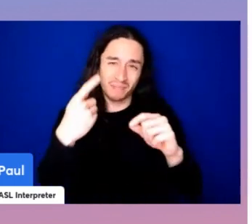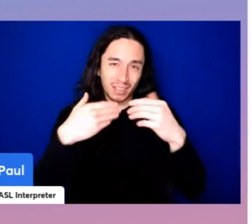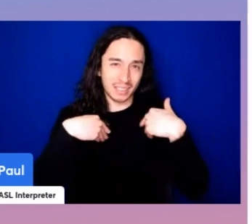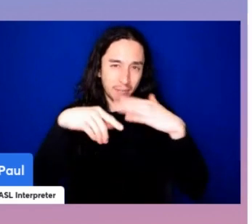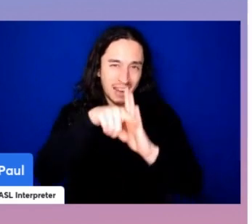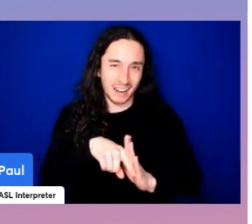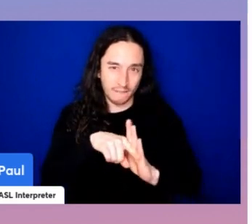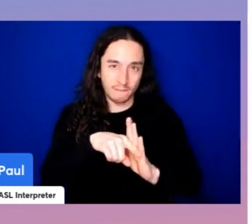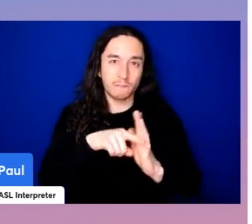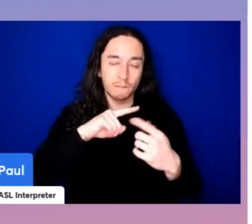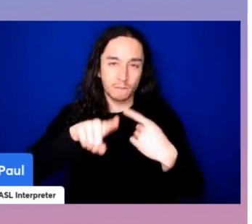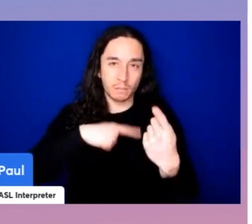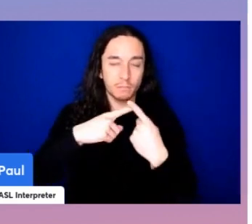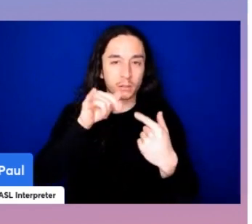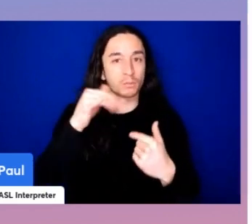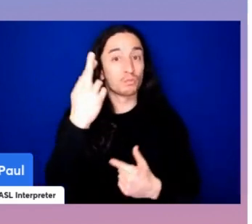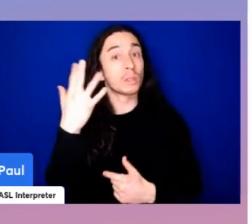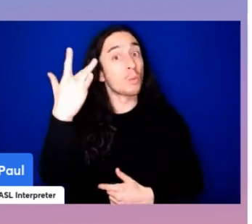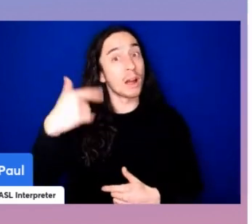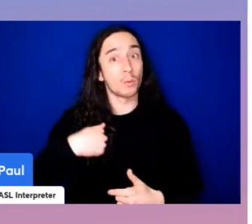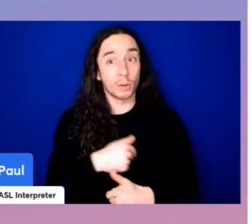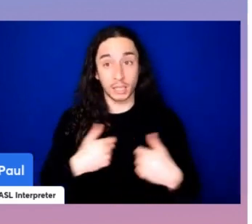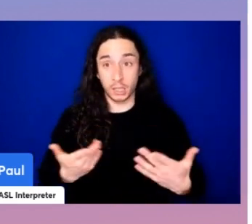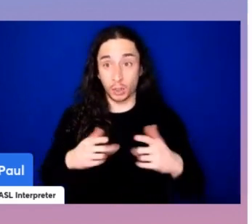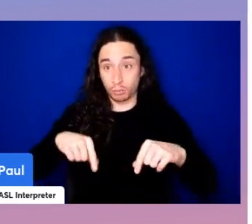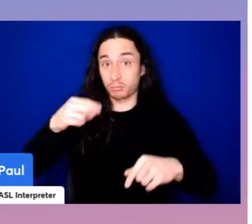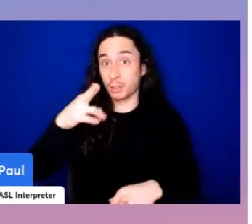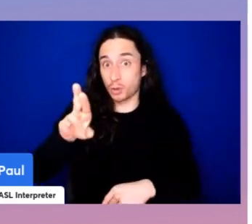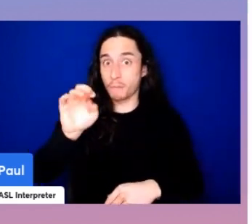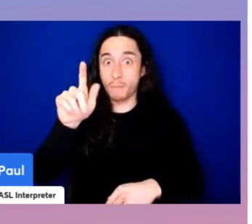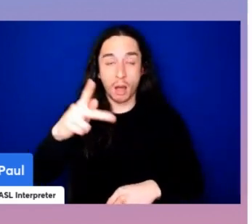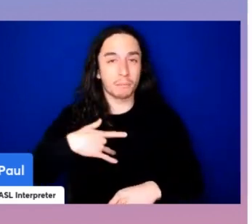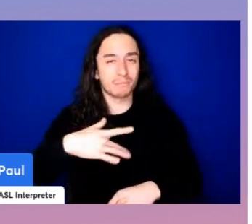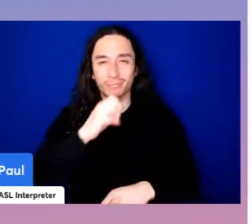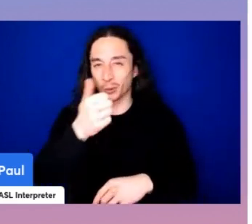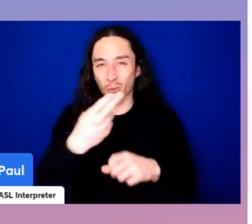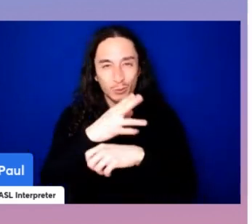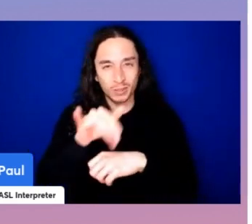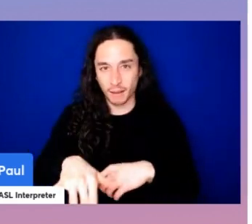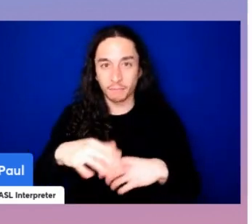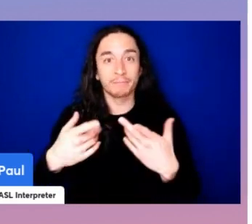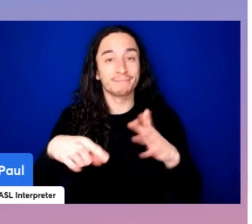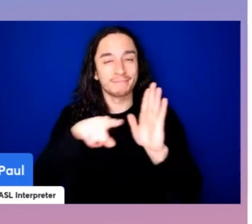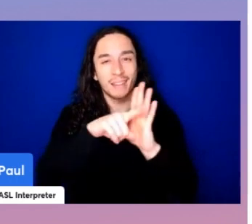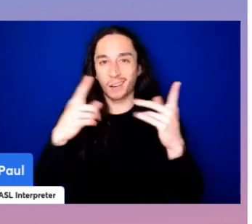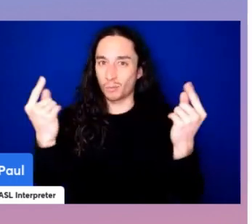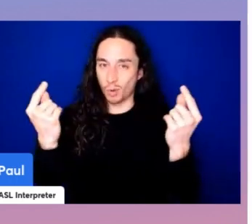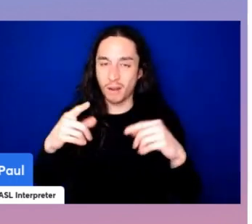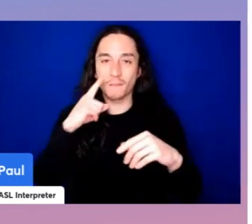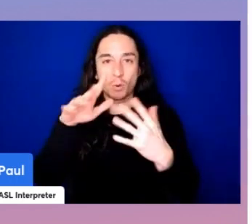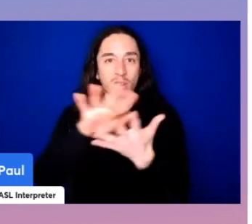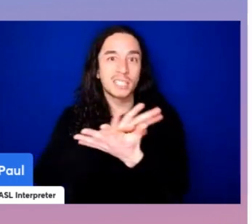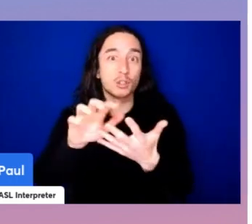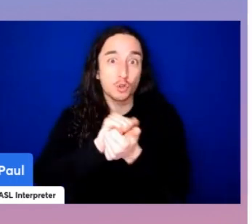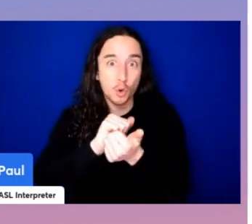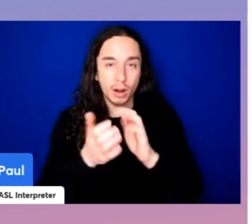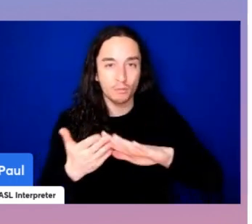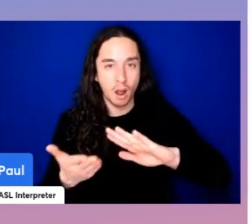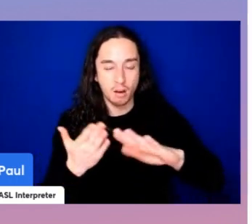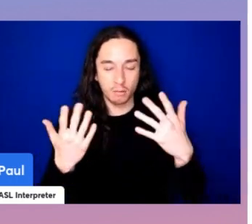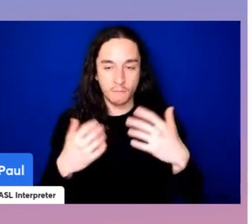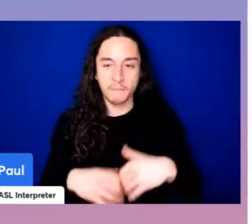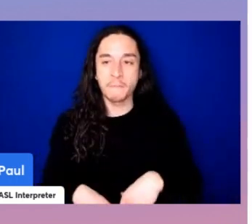and there's a reason that we don't do it at H&R Block. The drawback to doing a destroy run is